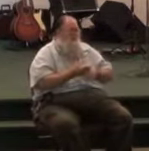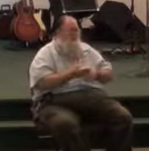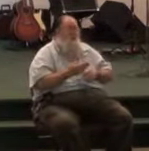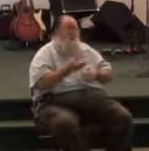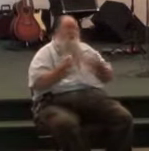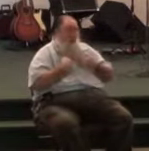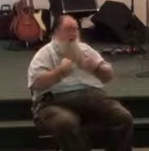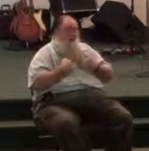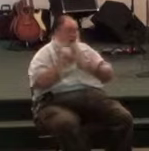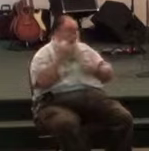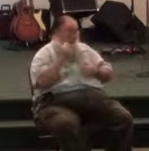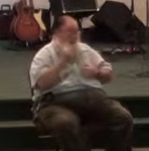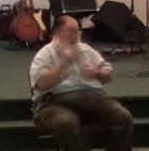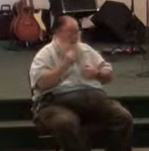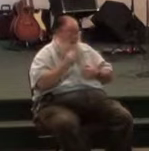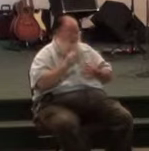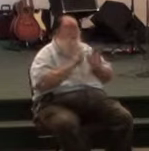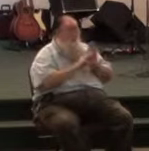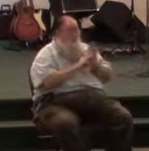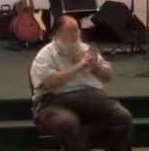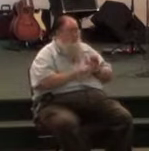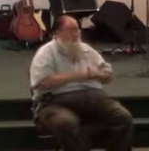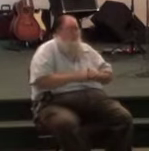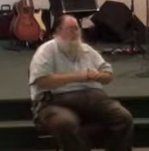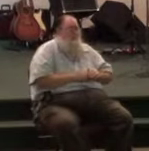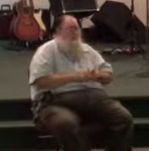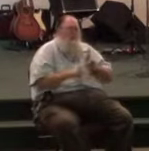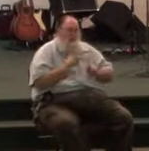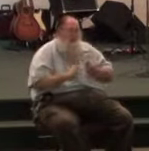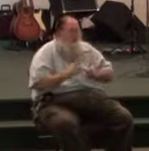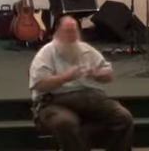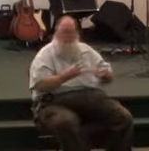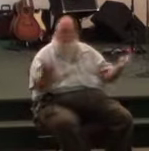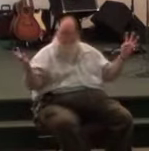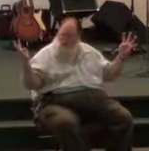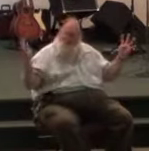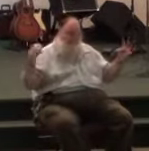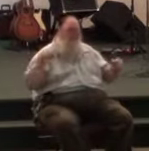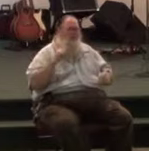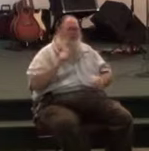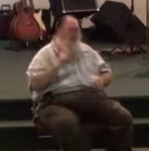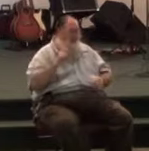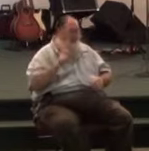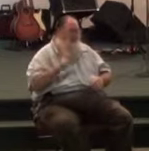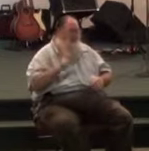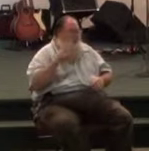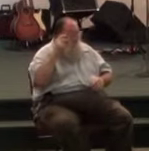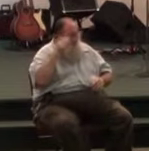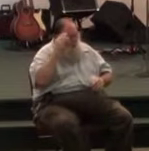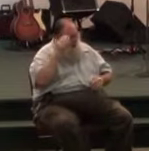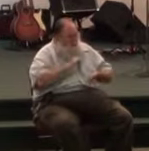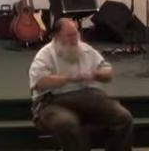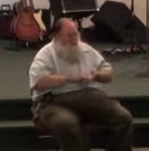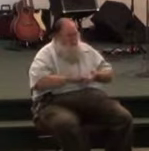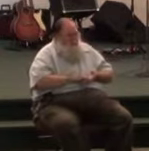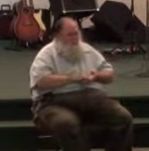a testimony, a witness. And there are people all around us that need to hear that and know that.